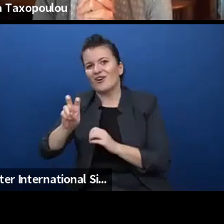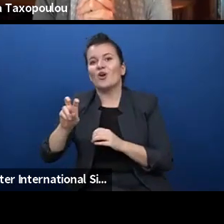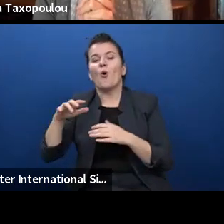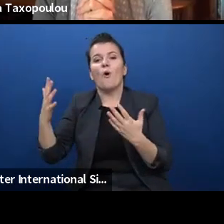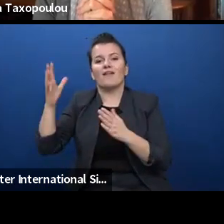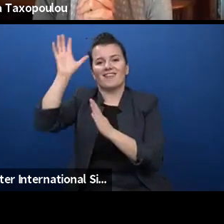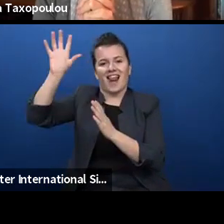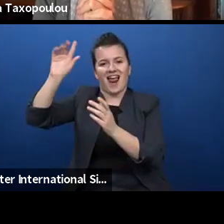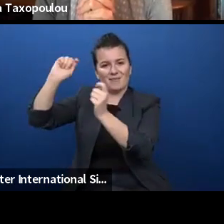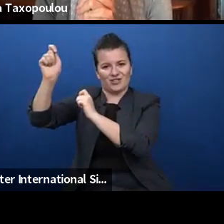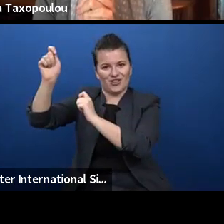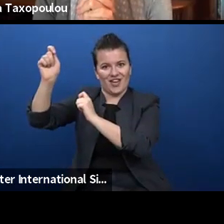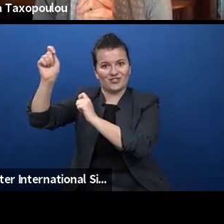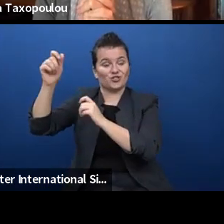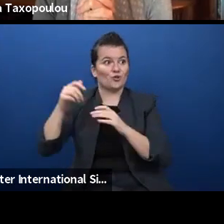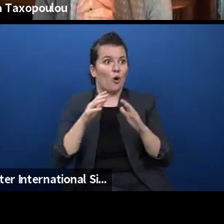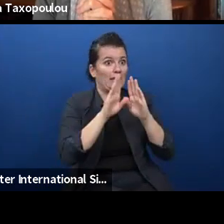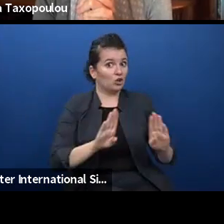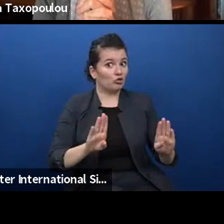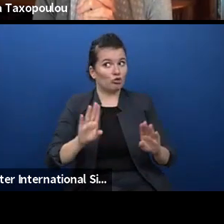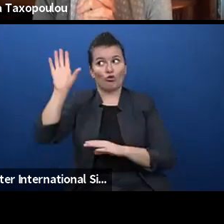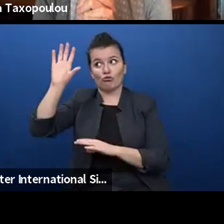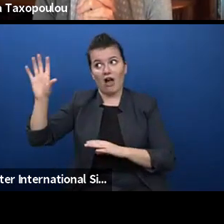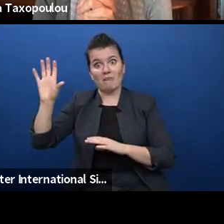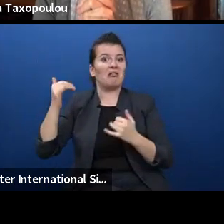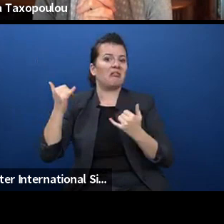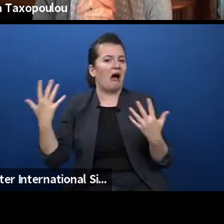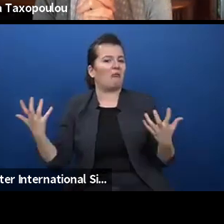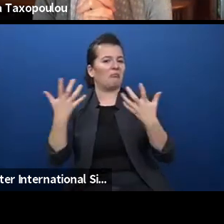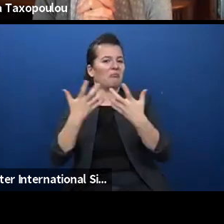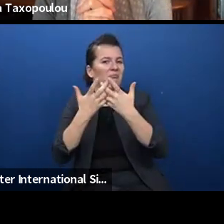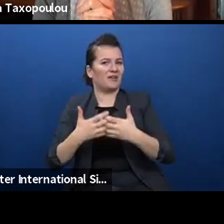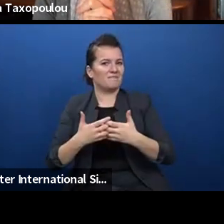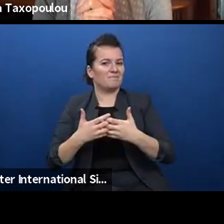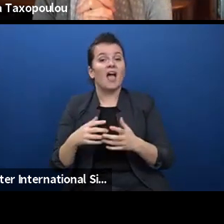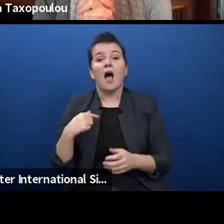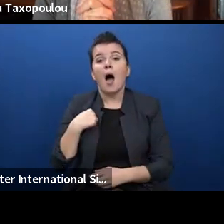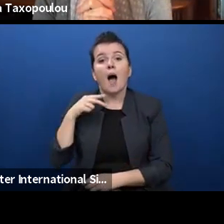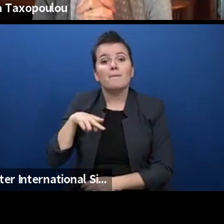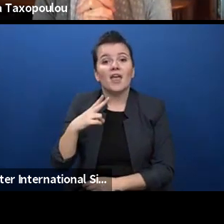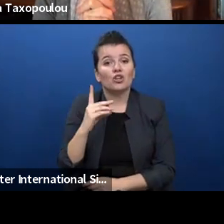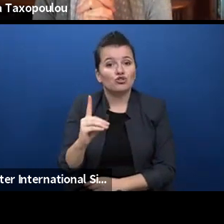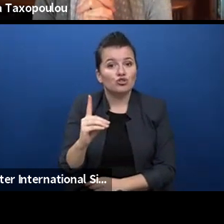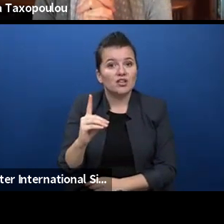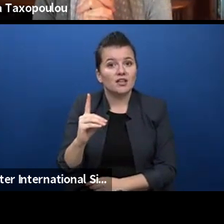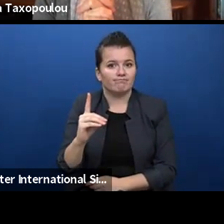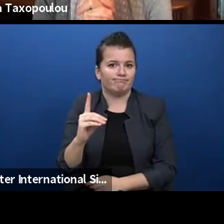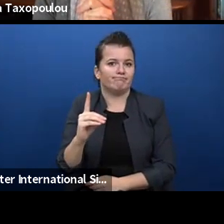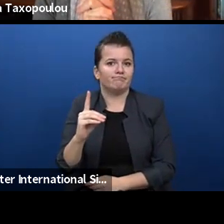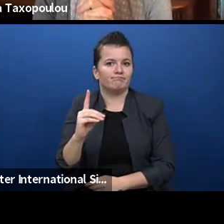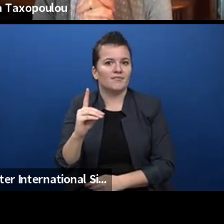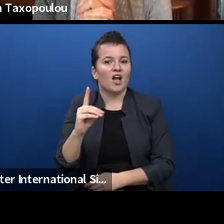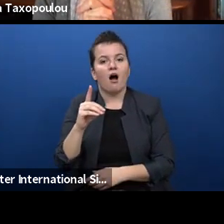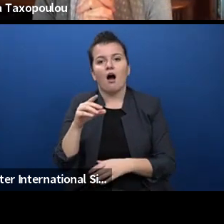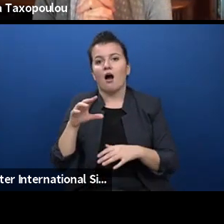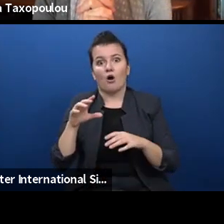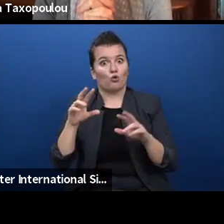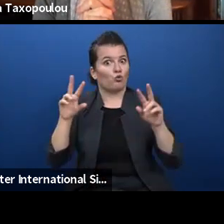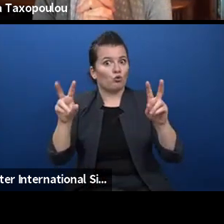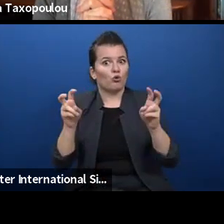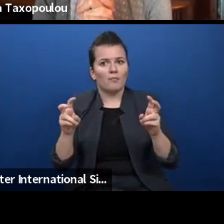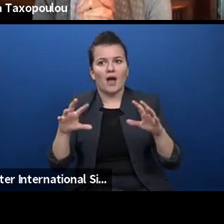thing also perhaps is that since then I've also done a PhD on a doctorate on how to bring about